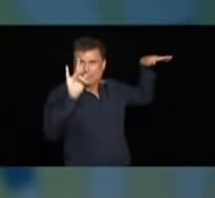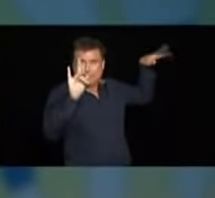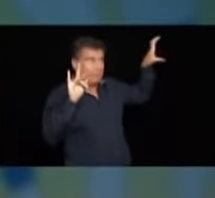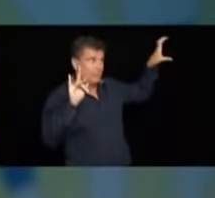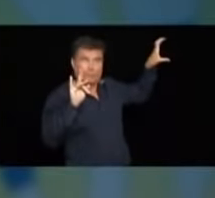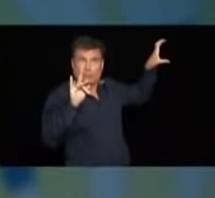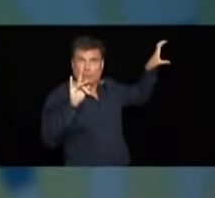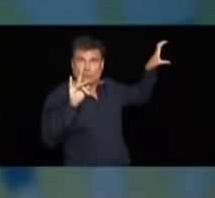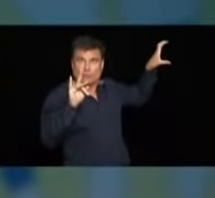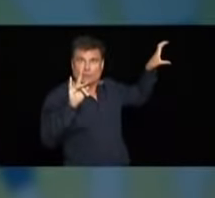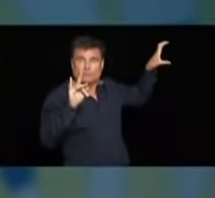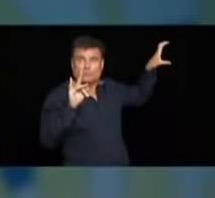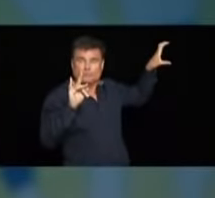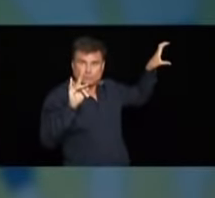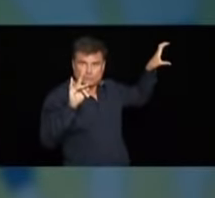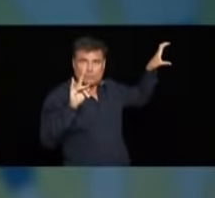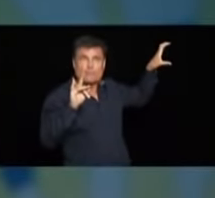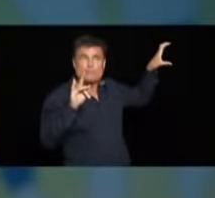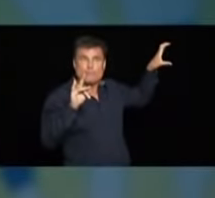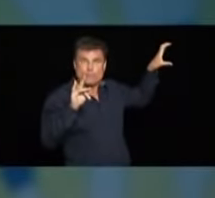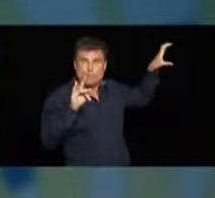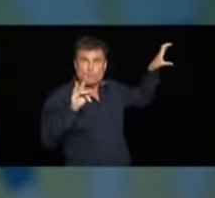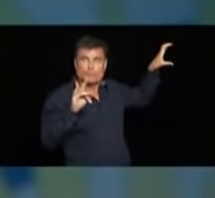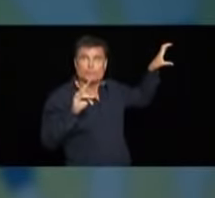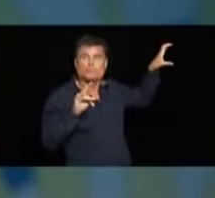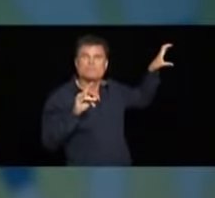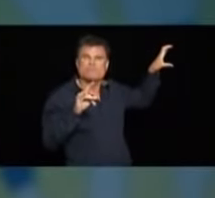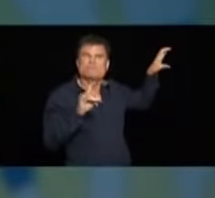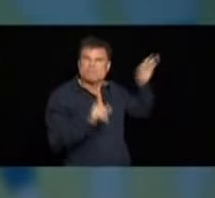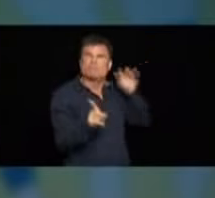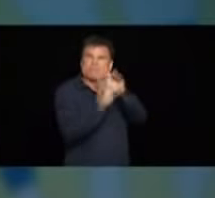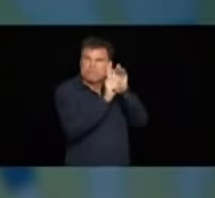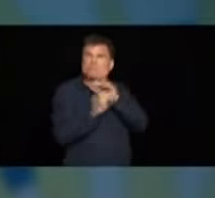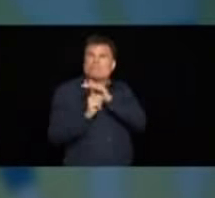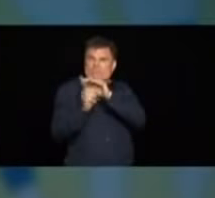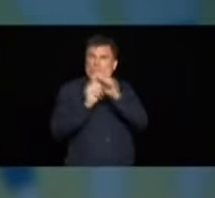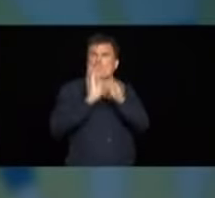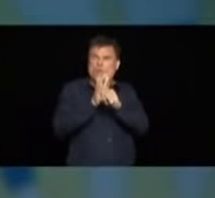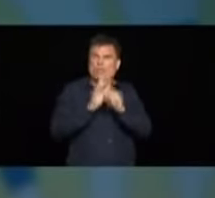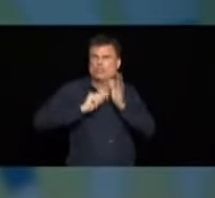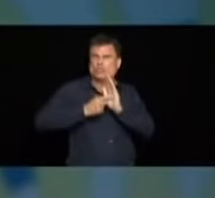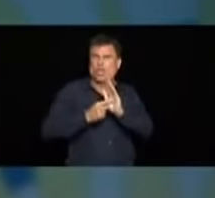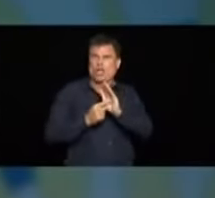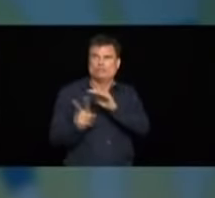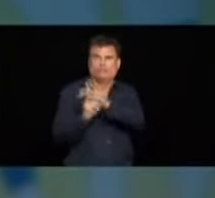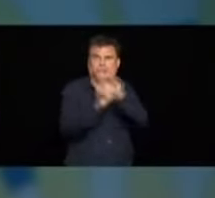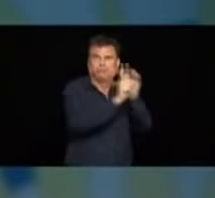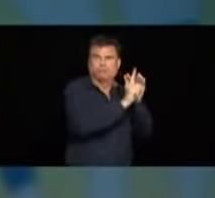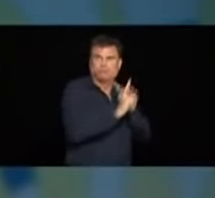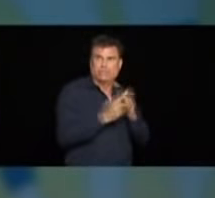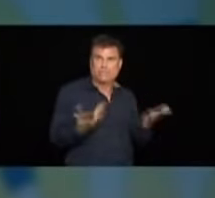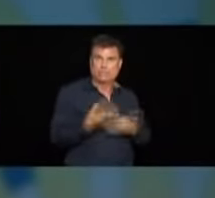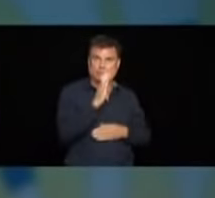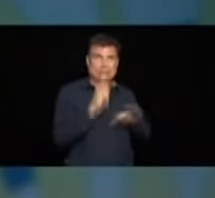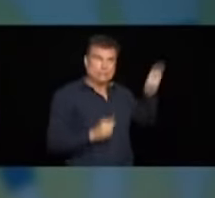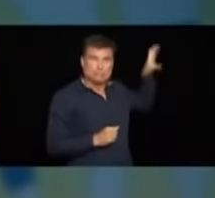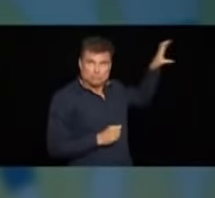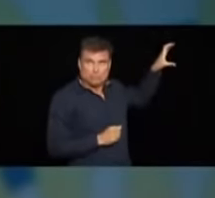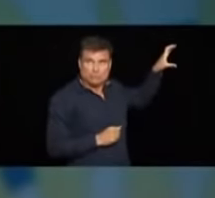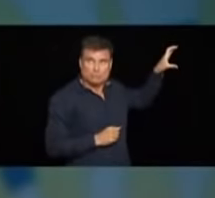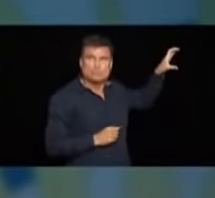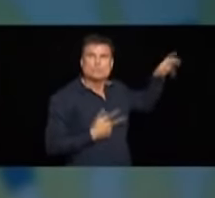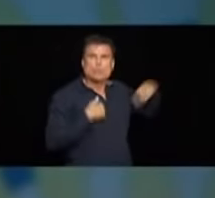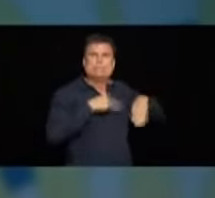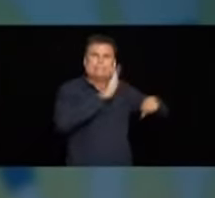those, when we were detecting cases and then put in place measures to reduce transmissions in our community,